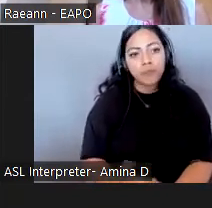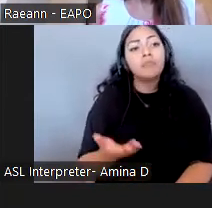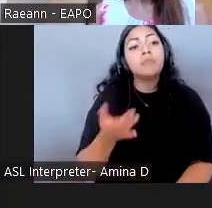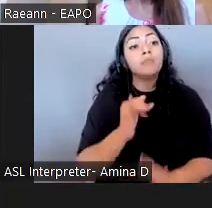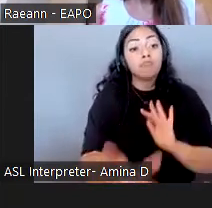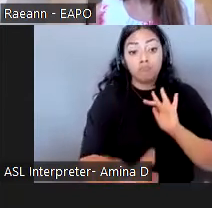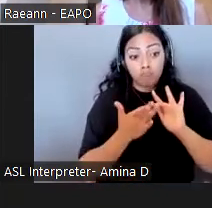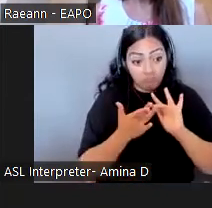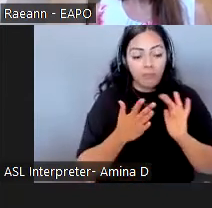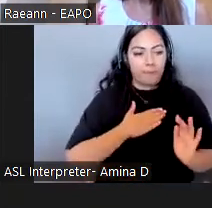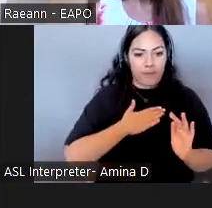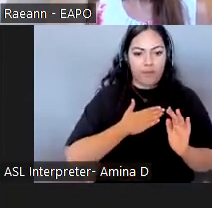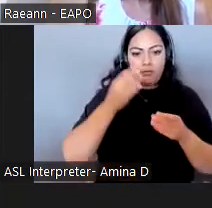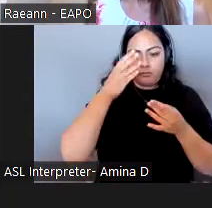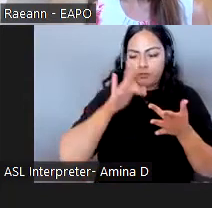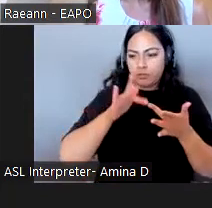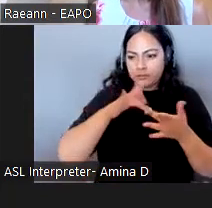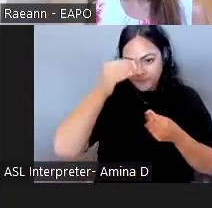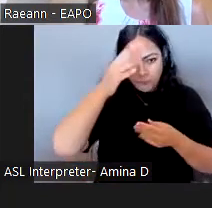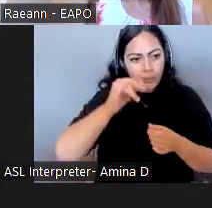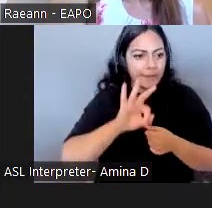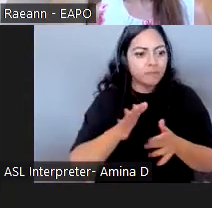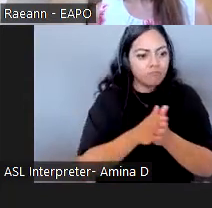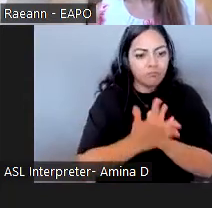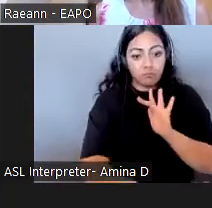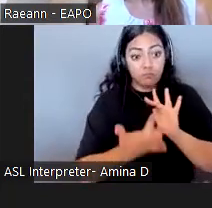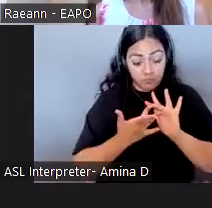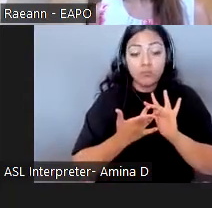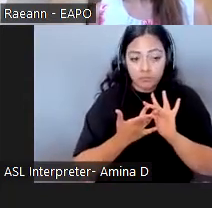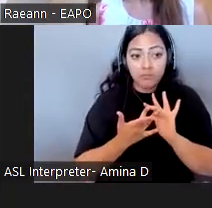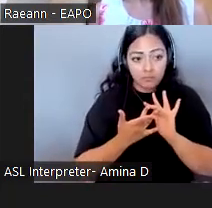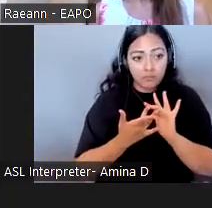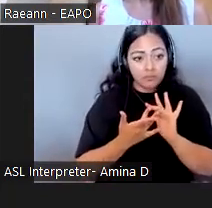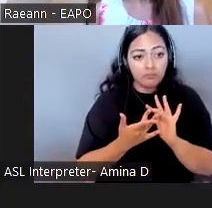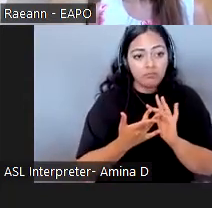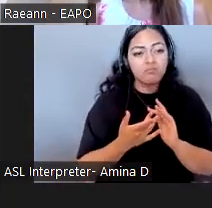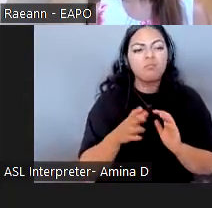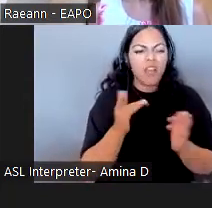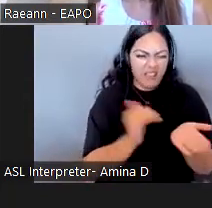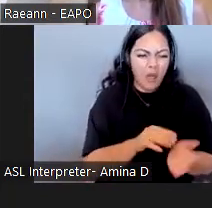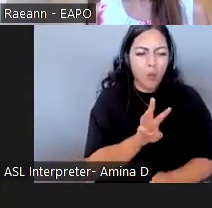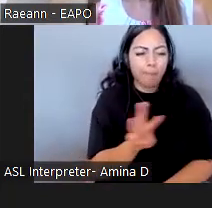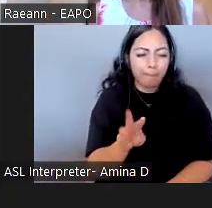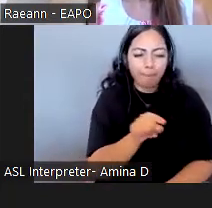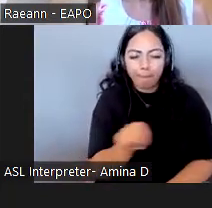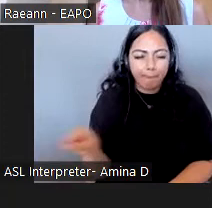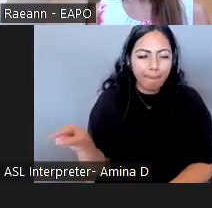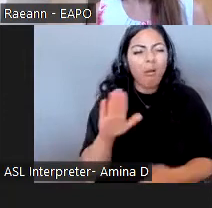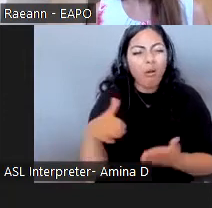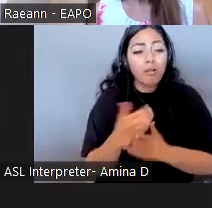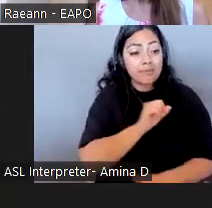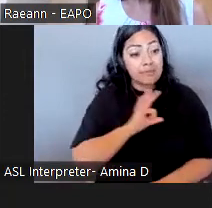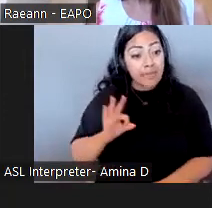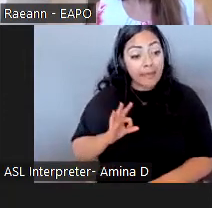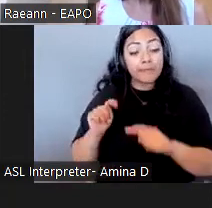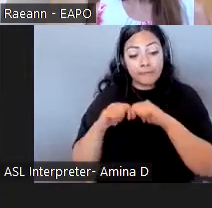this is my contact information. And you can find us, all of the staff people that are on our